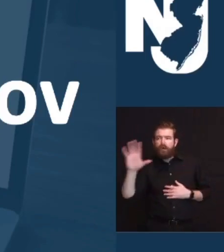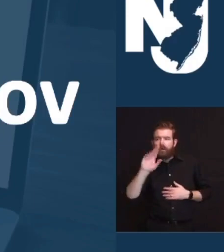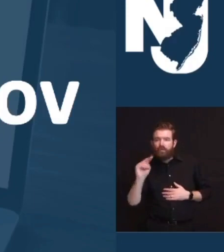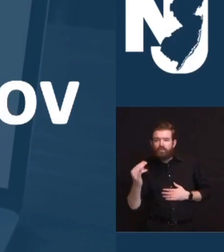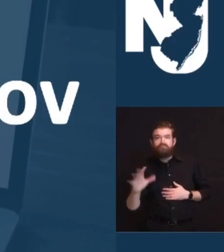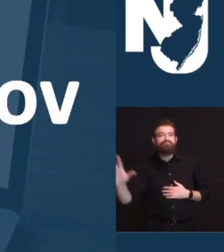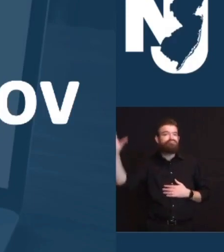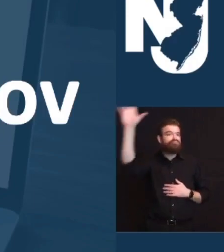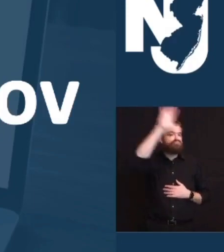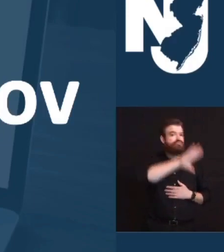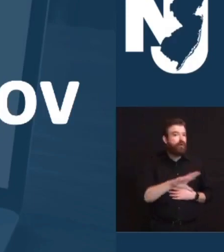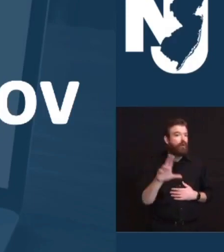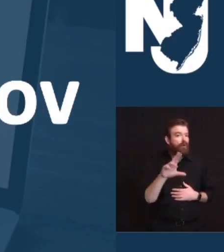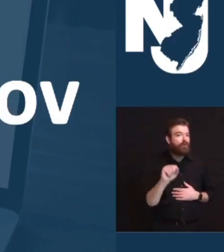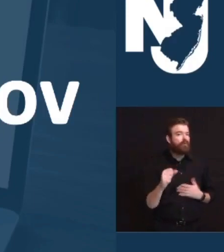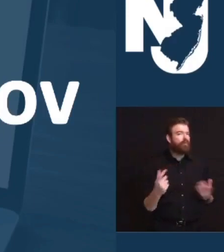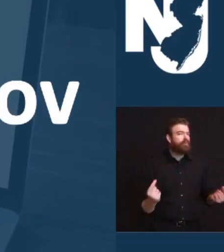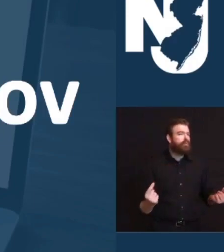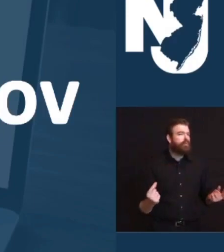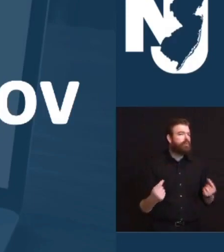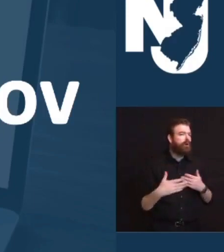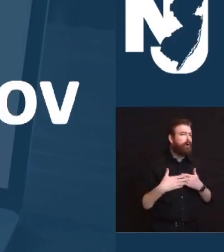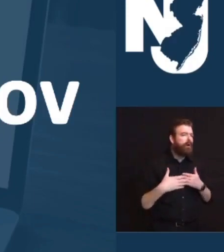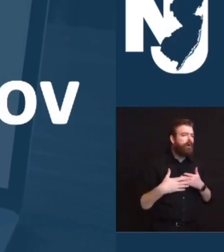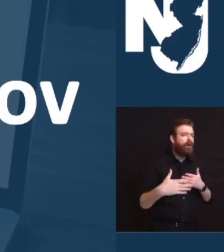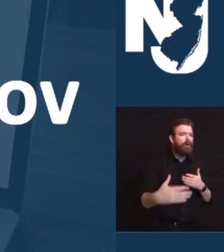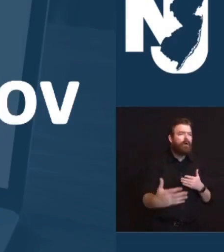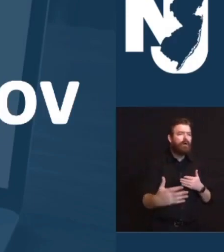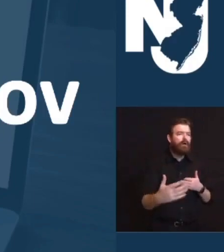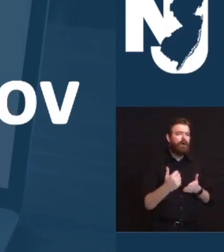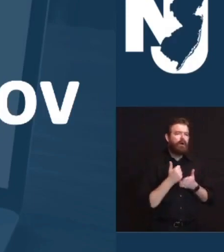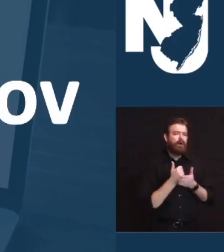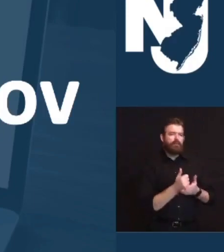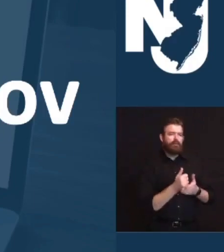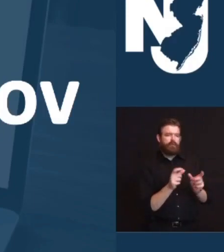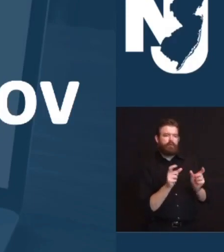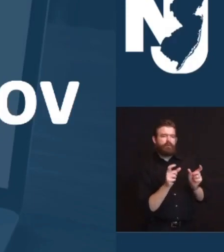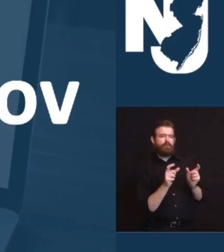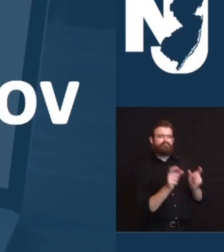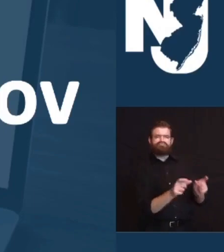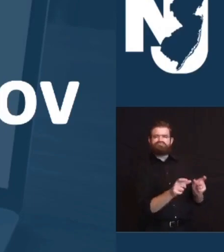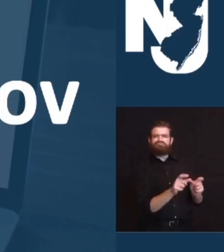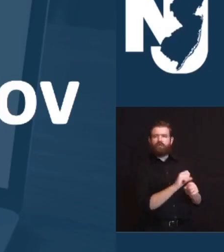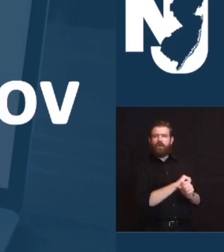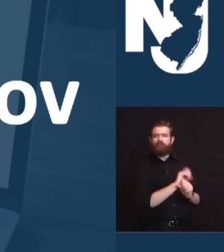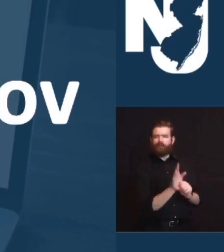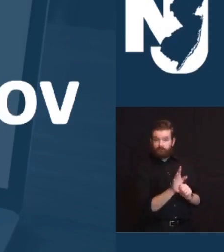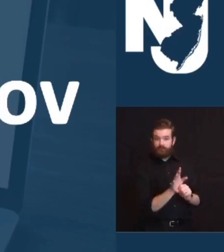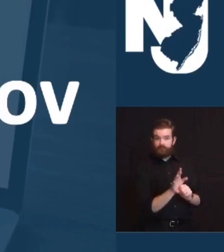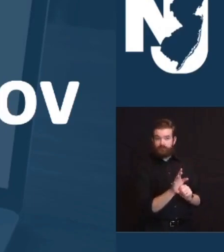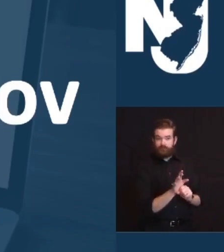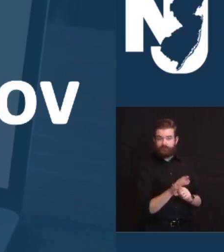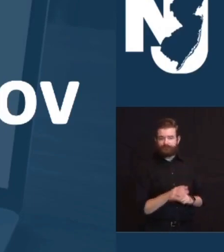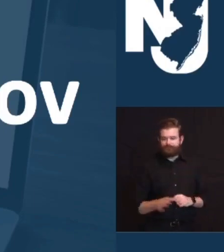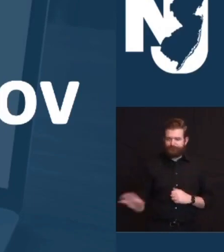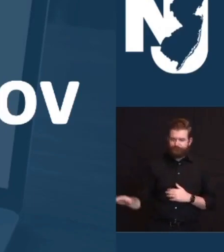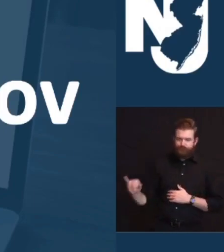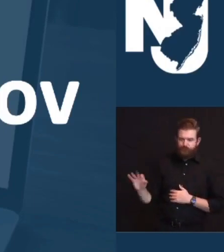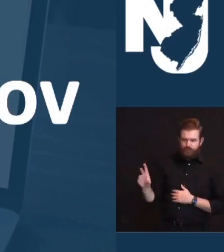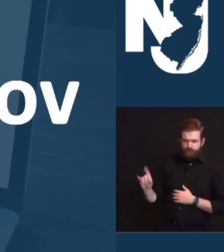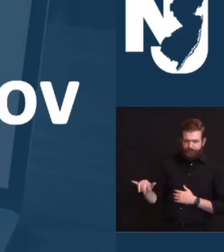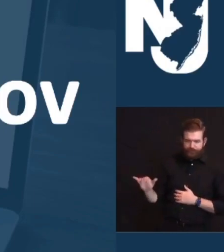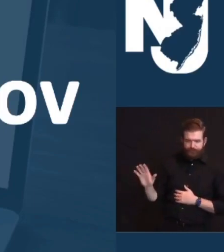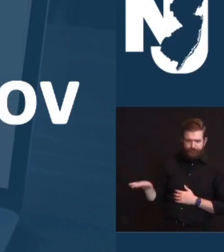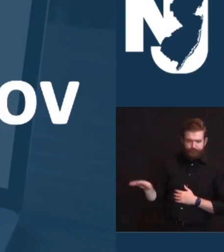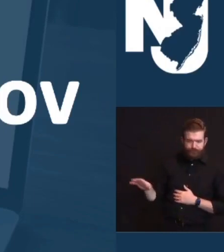need to do to keep pushing back against this pandemic. And I'm going to, Judy, refer to this in the context of the conversation